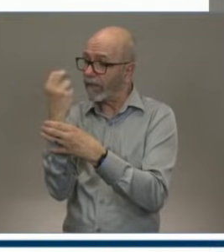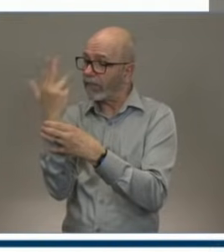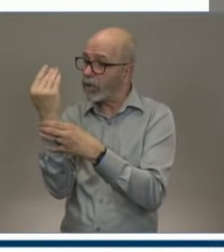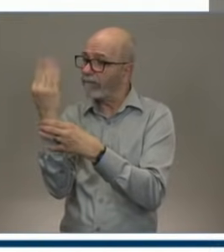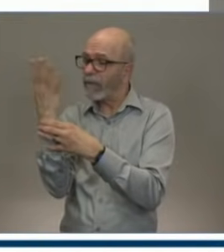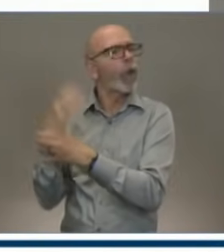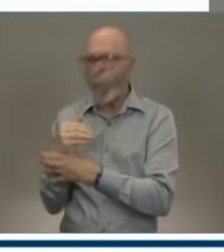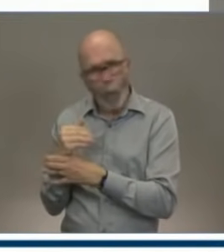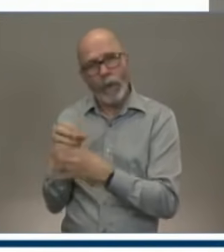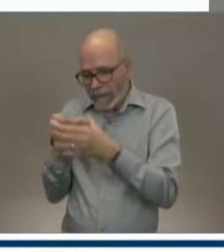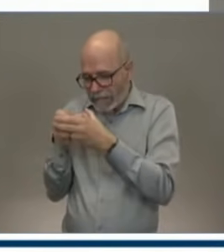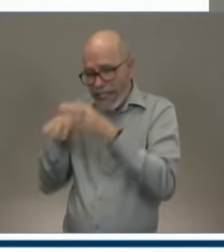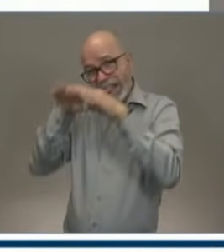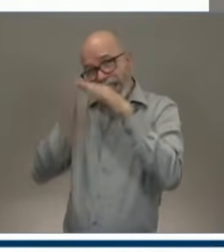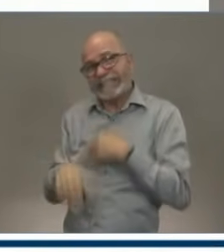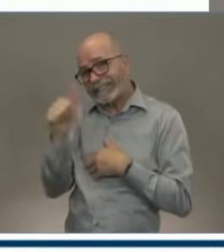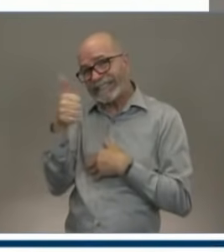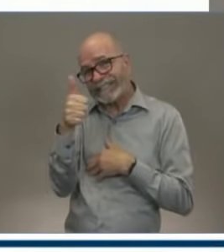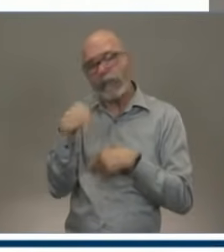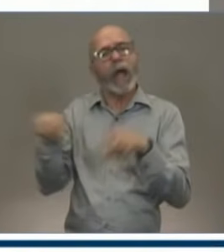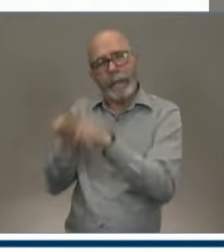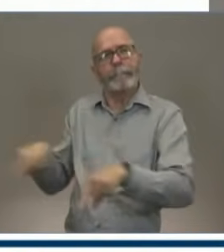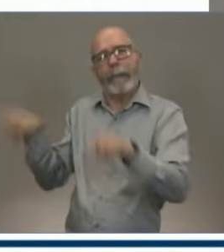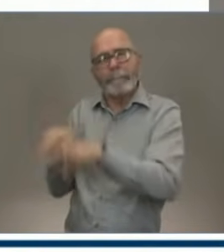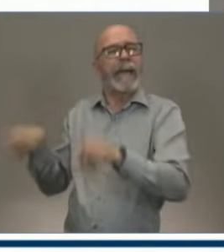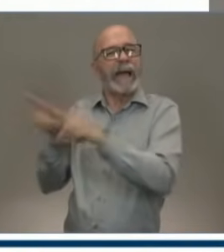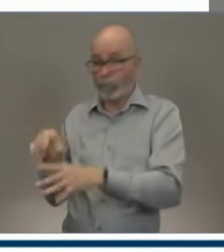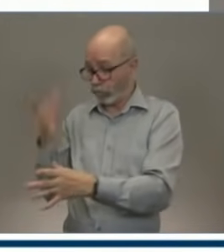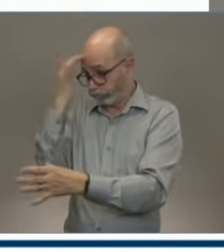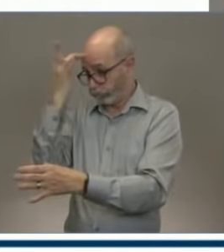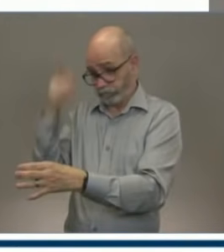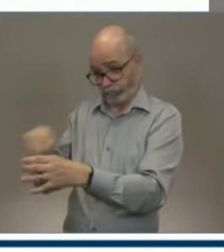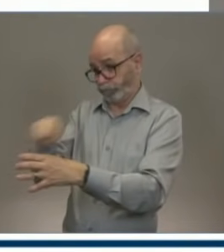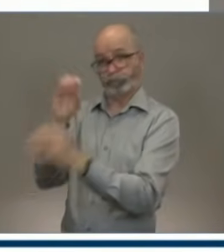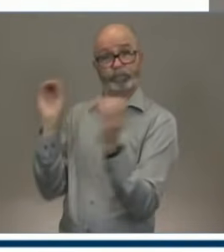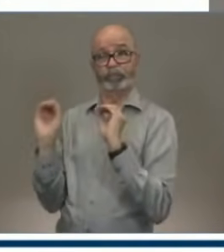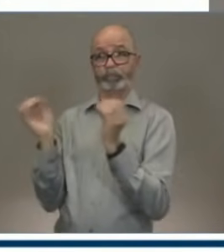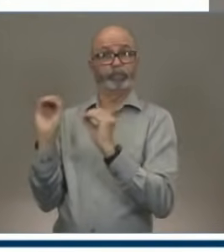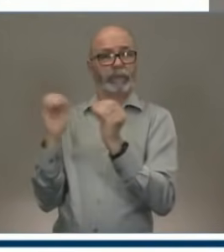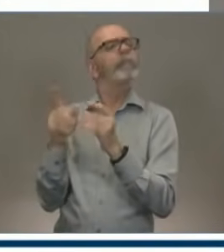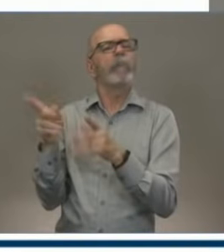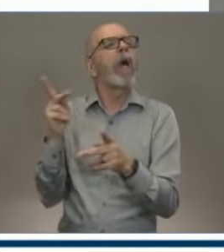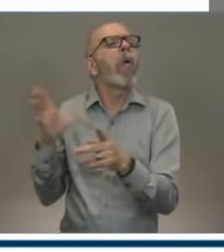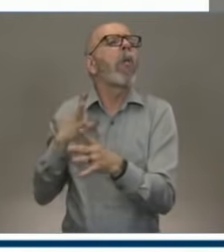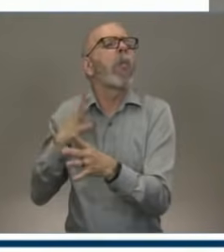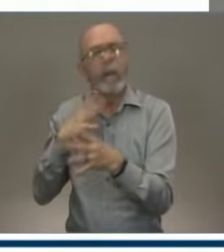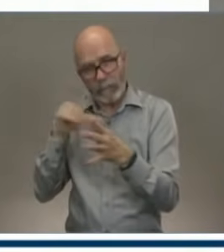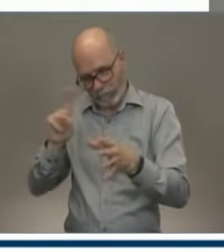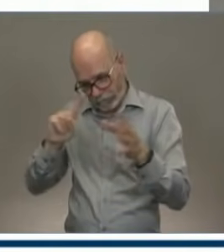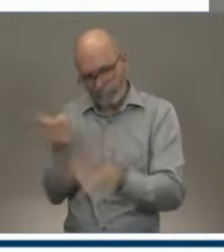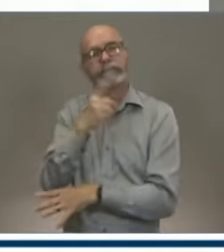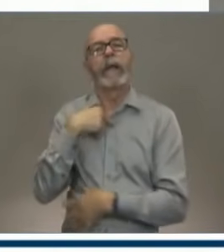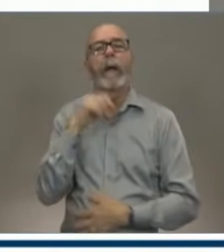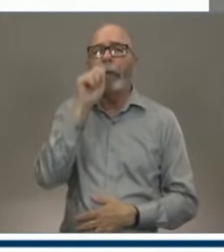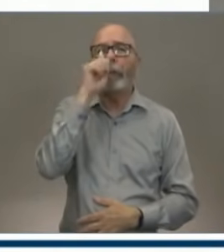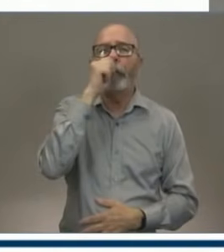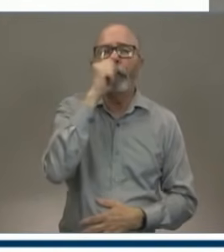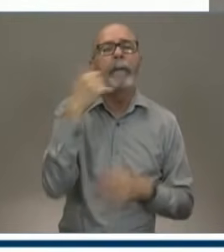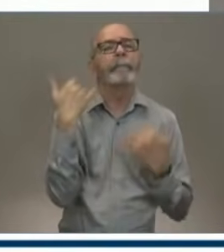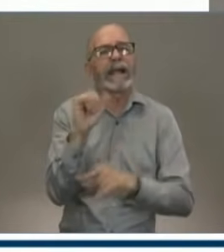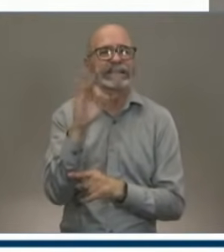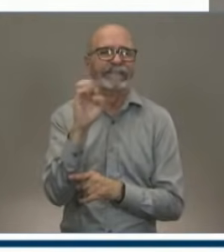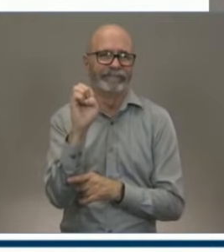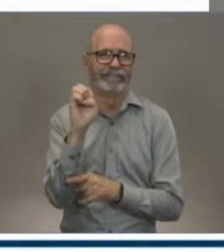asymptomatic testing is accessible for anybody. We have come a long way, but we are not out of the woods yet. I can't stress that